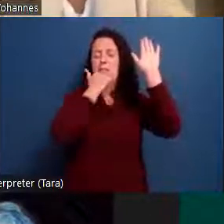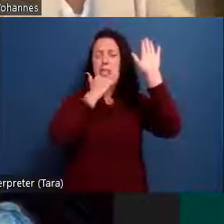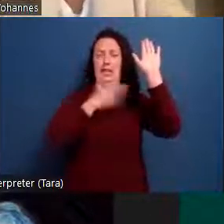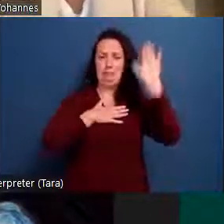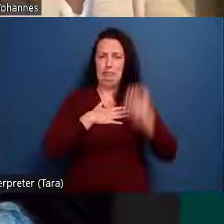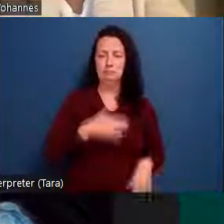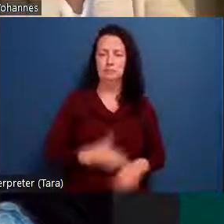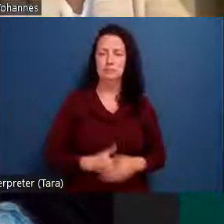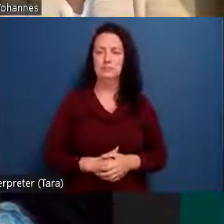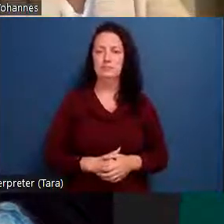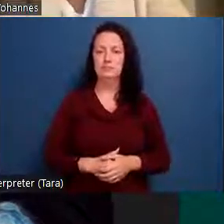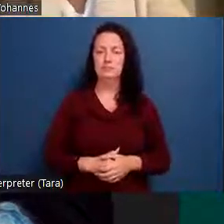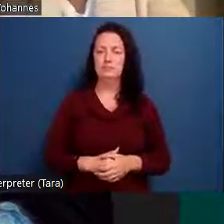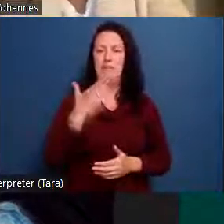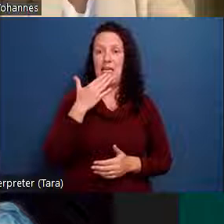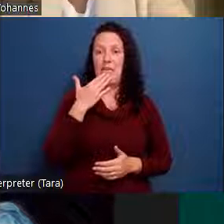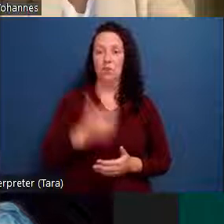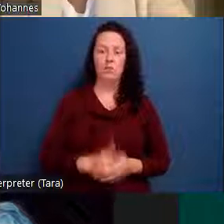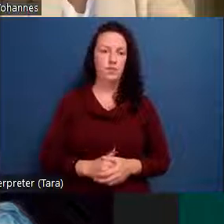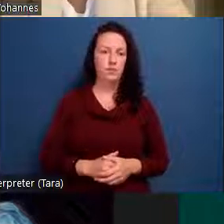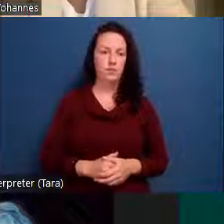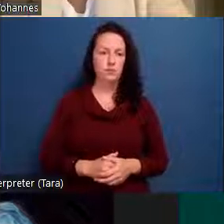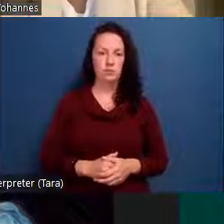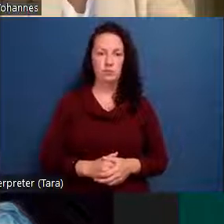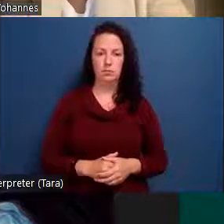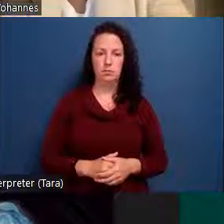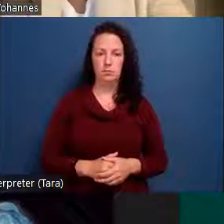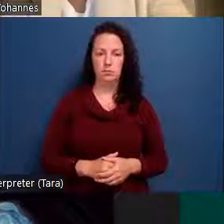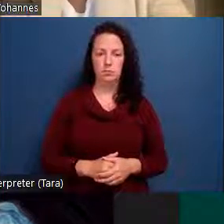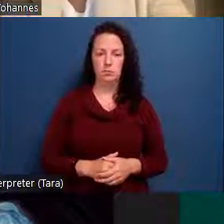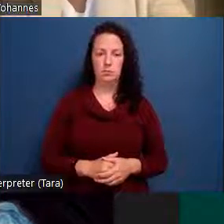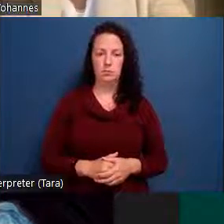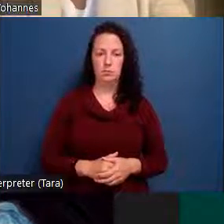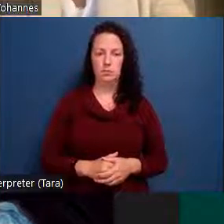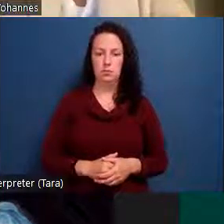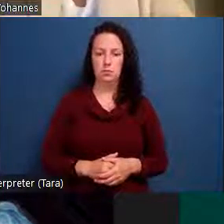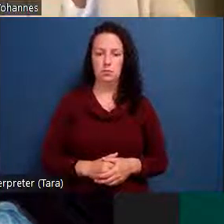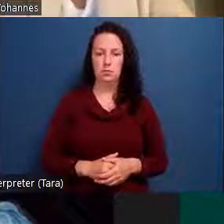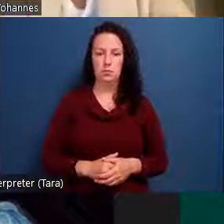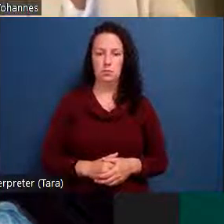Thank you.